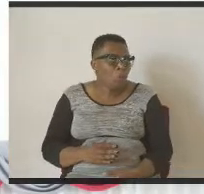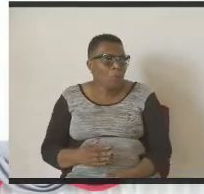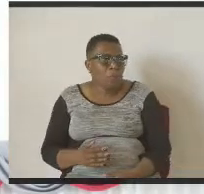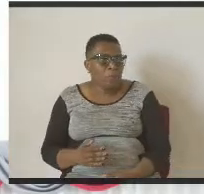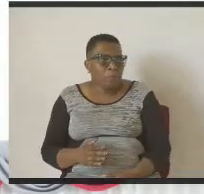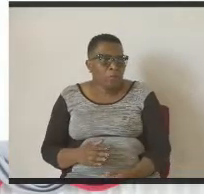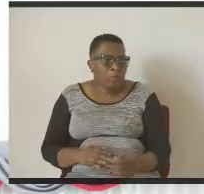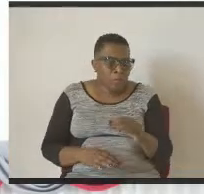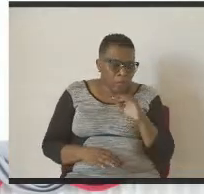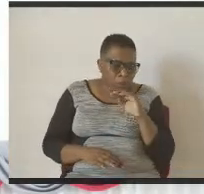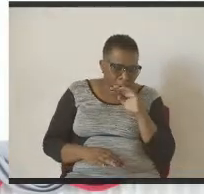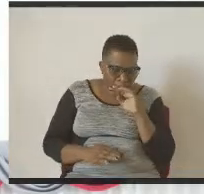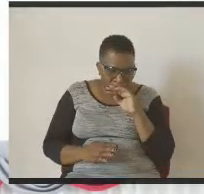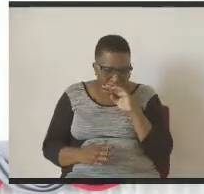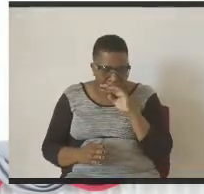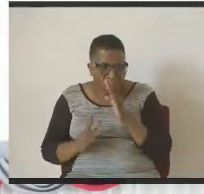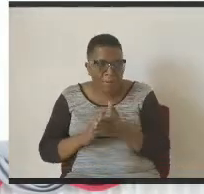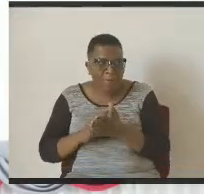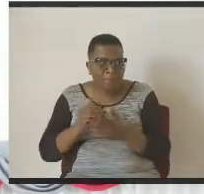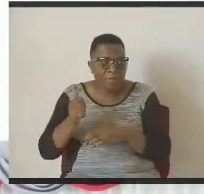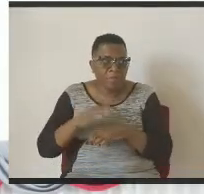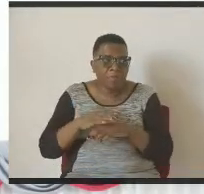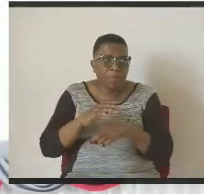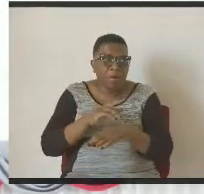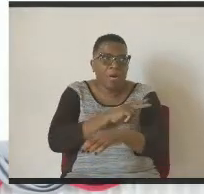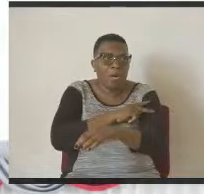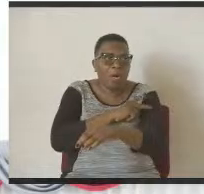Hallelujah. Above all